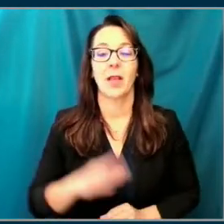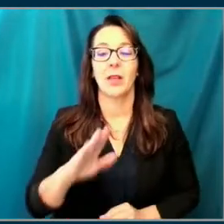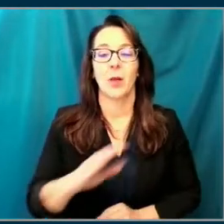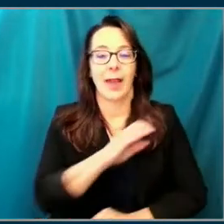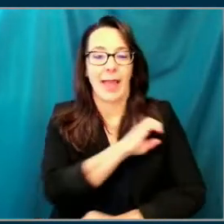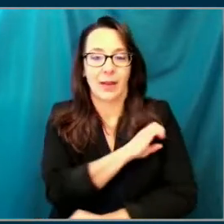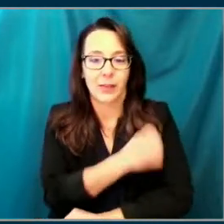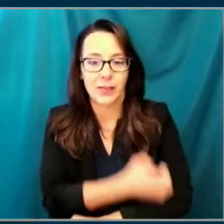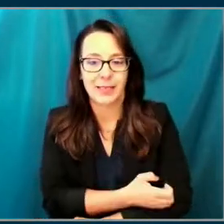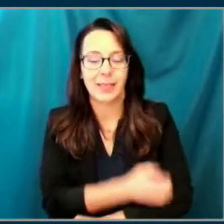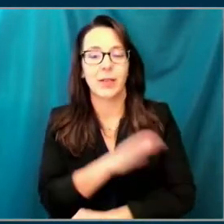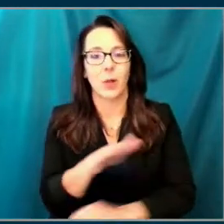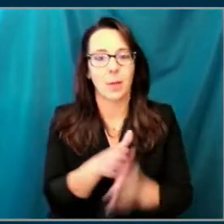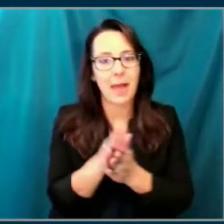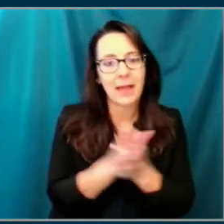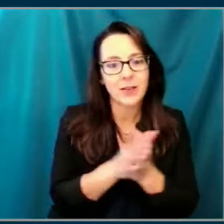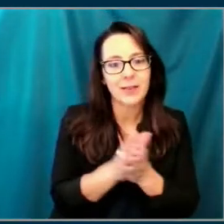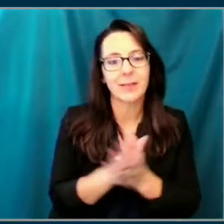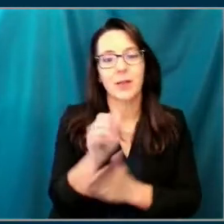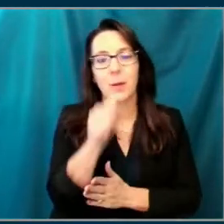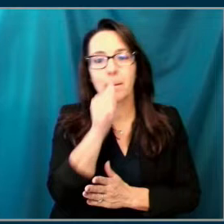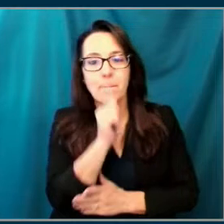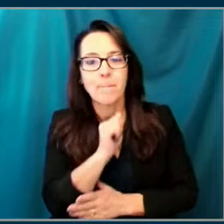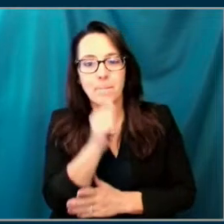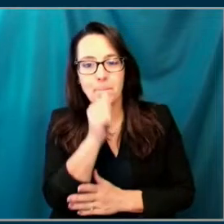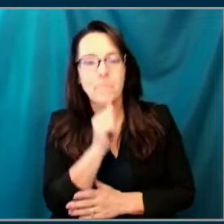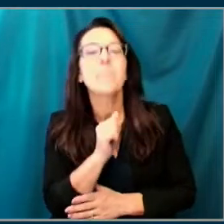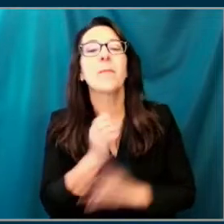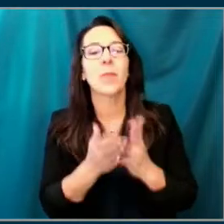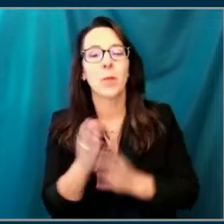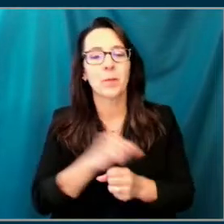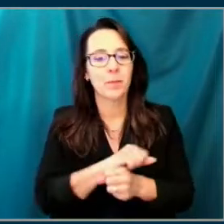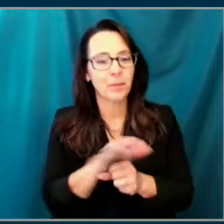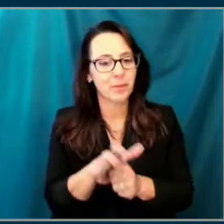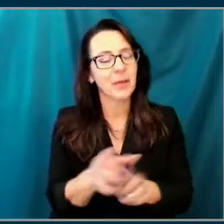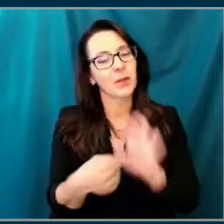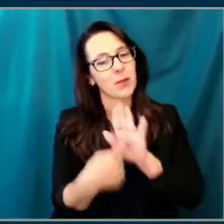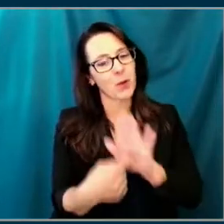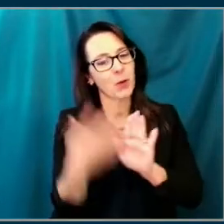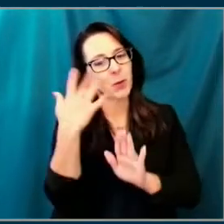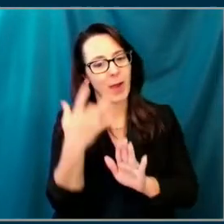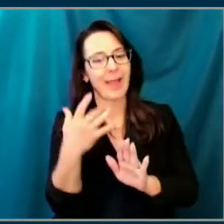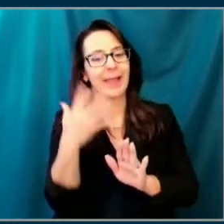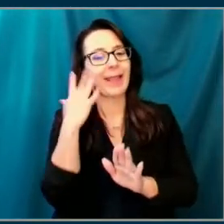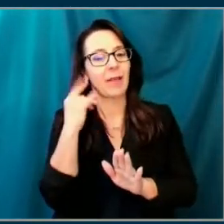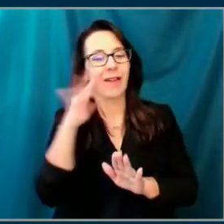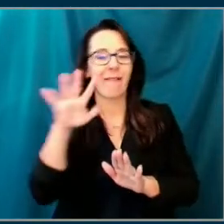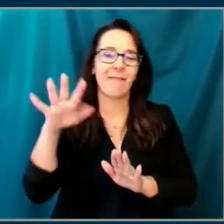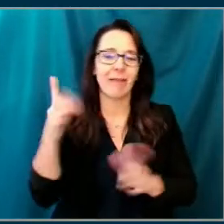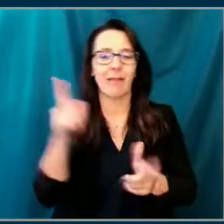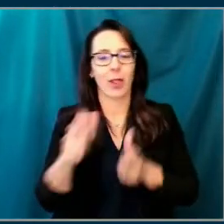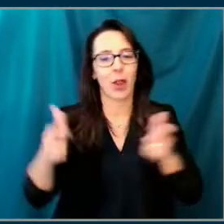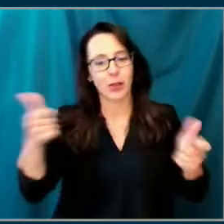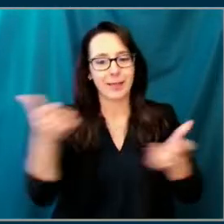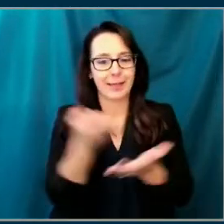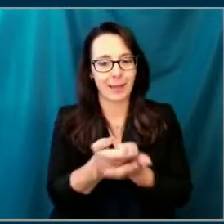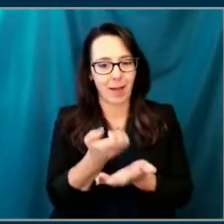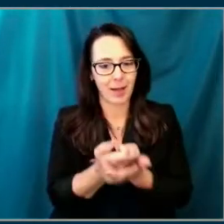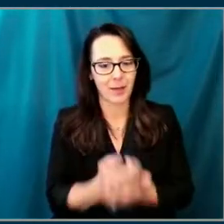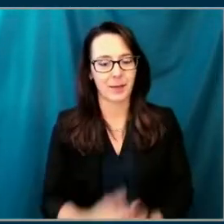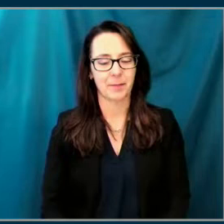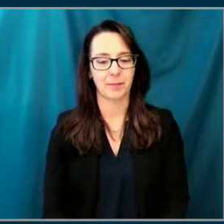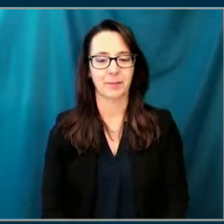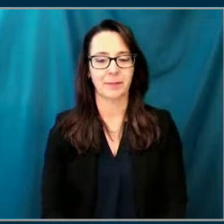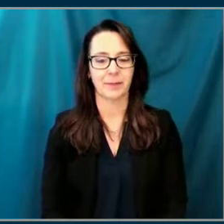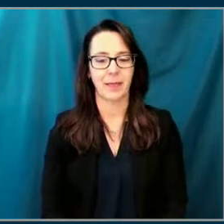and patience through this pandemic proves why California is the 5th largest economy. As your California